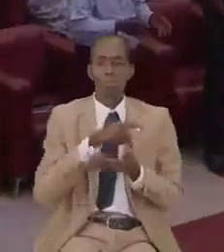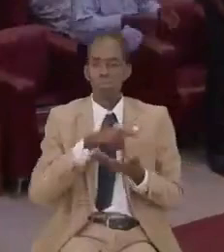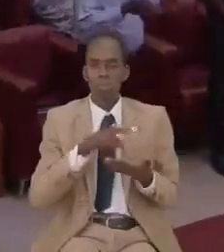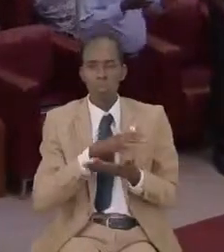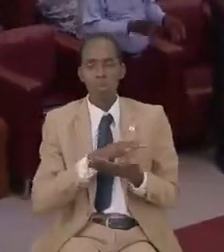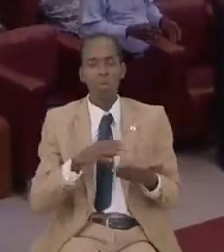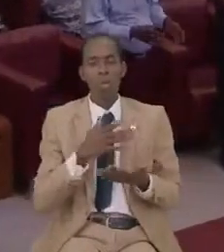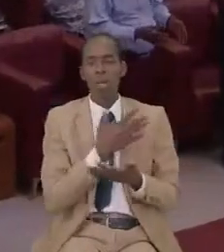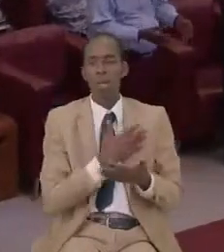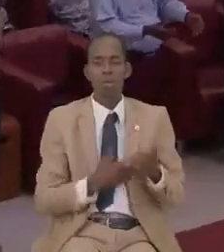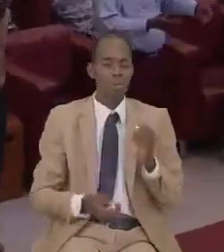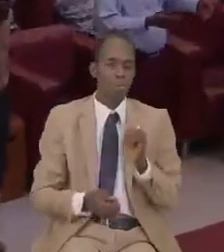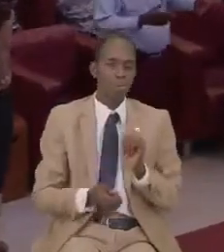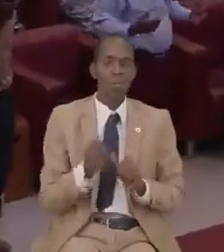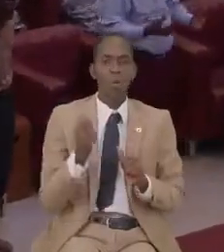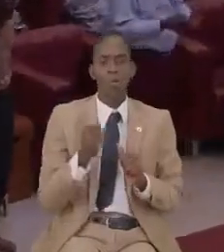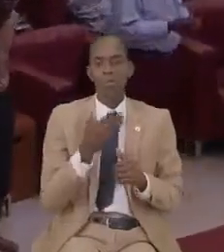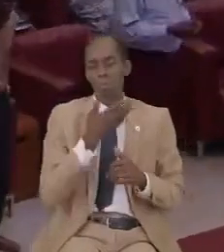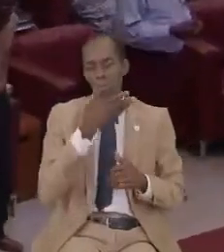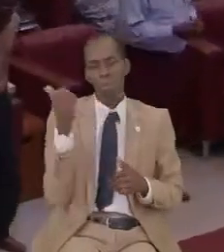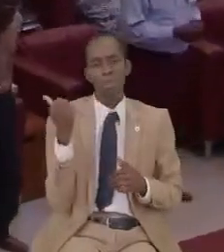in prayer.